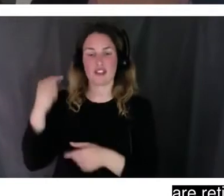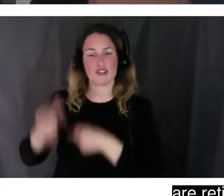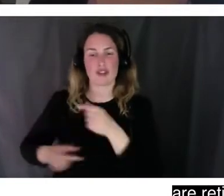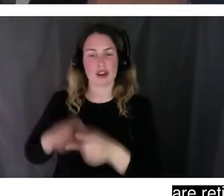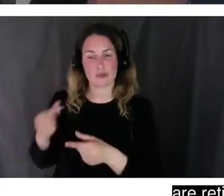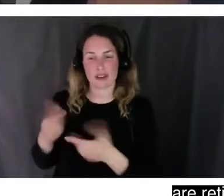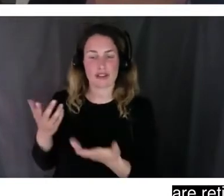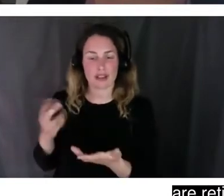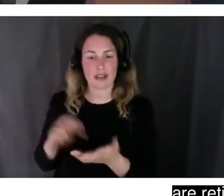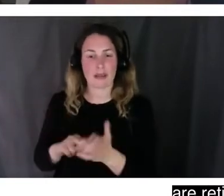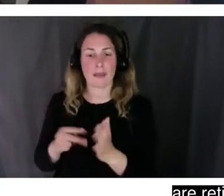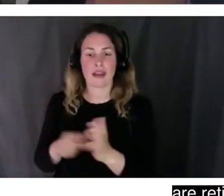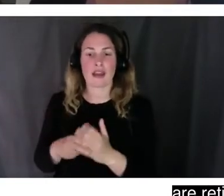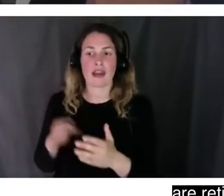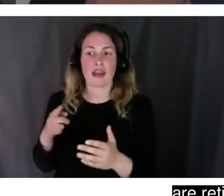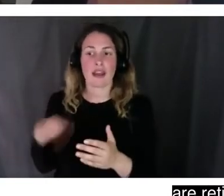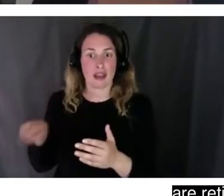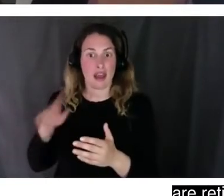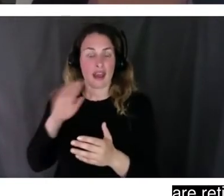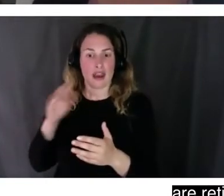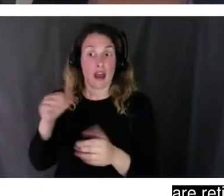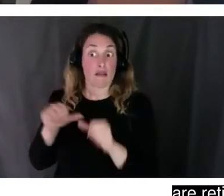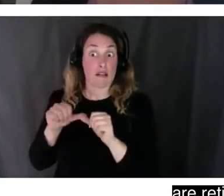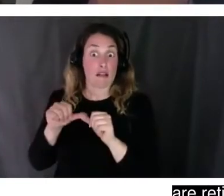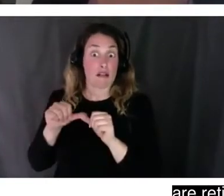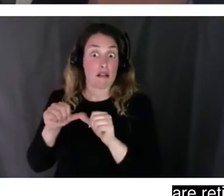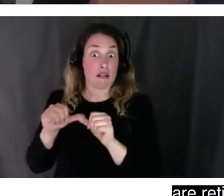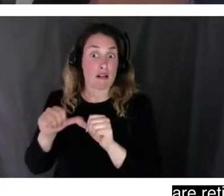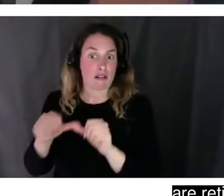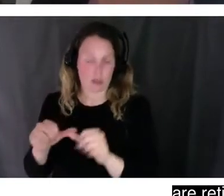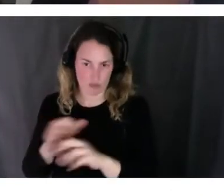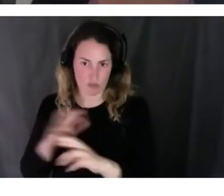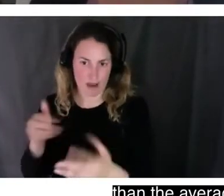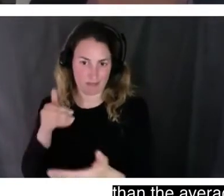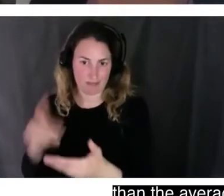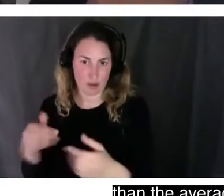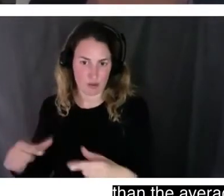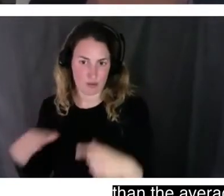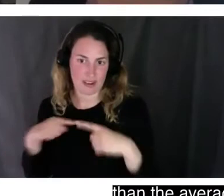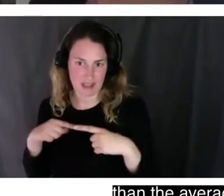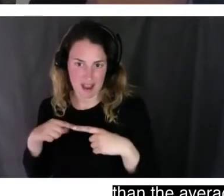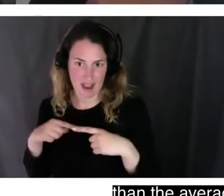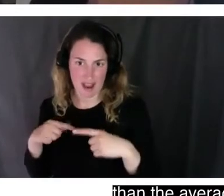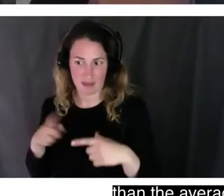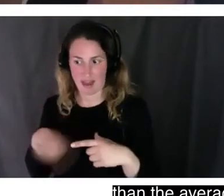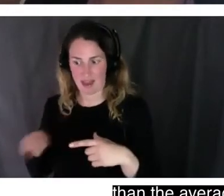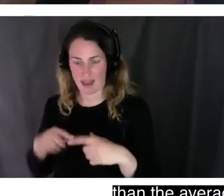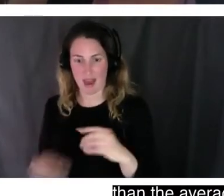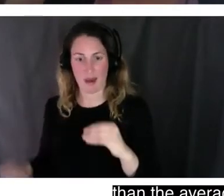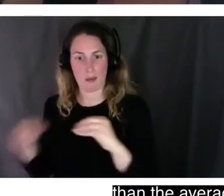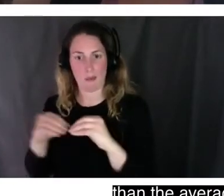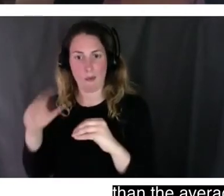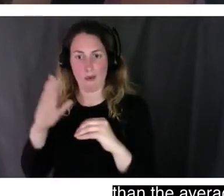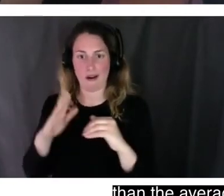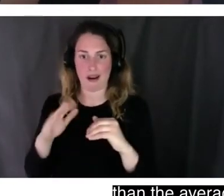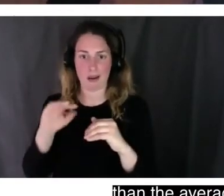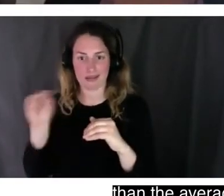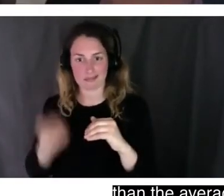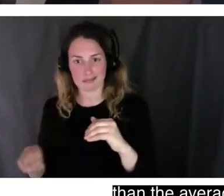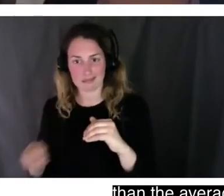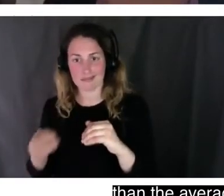that are retiring at a slightly higher rate than the average population.